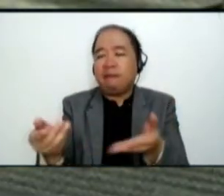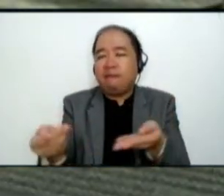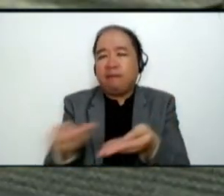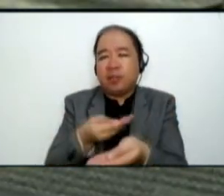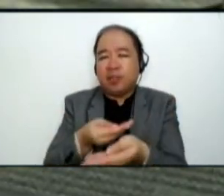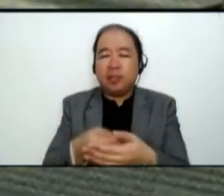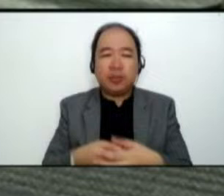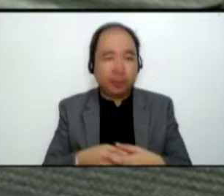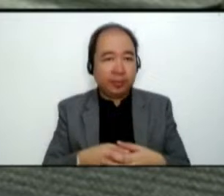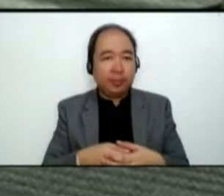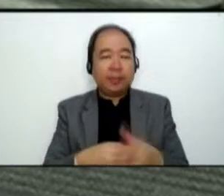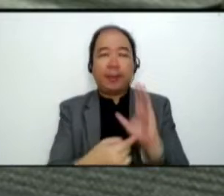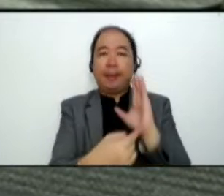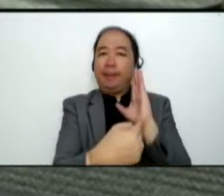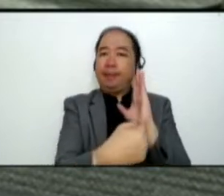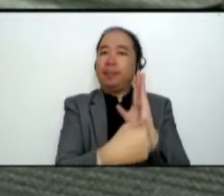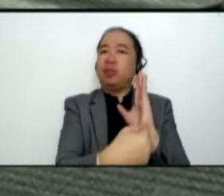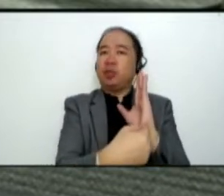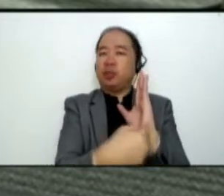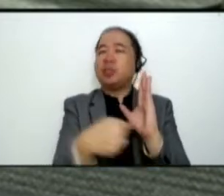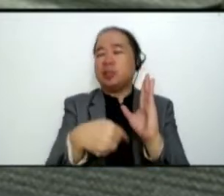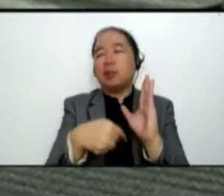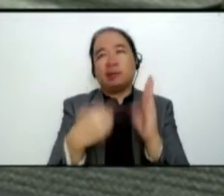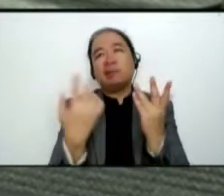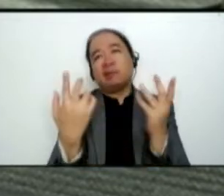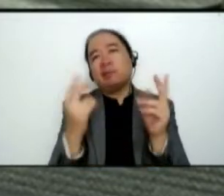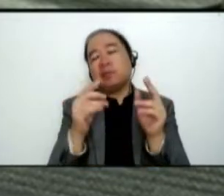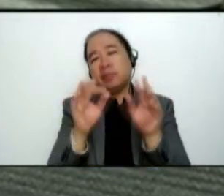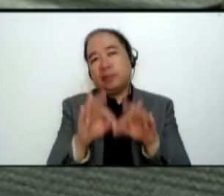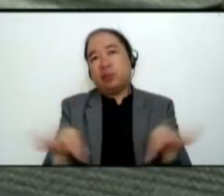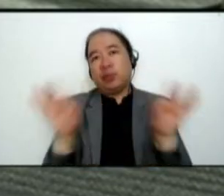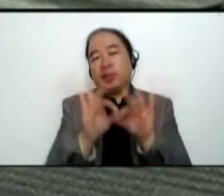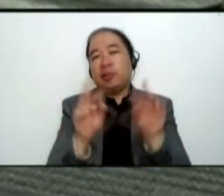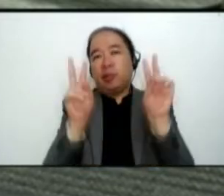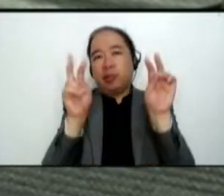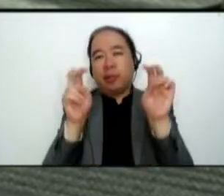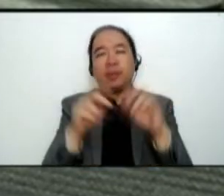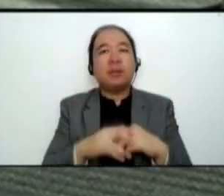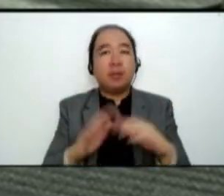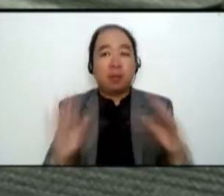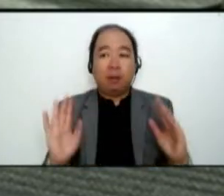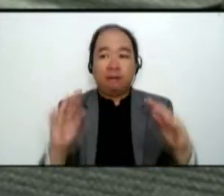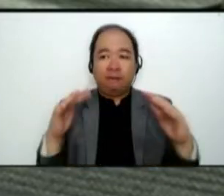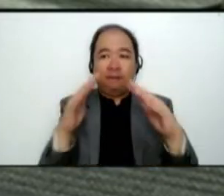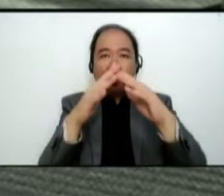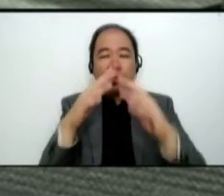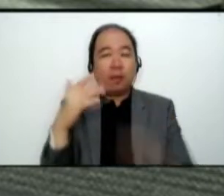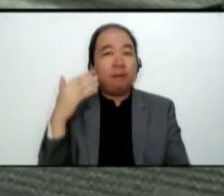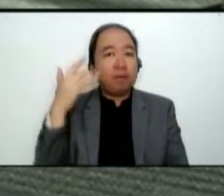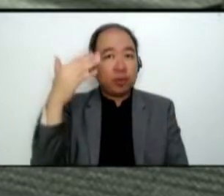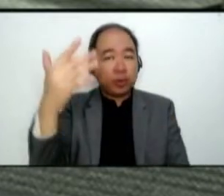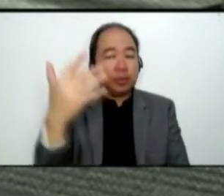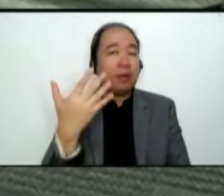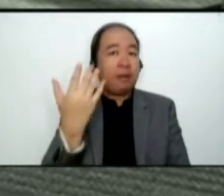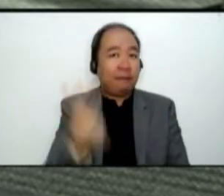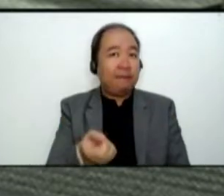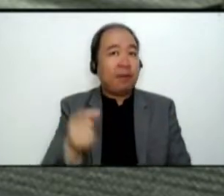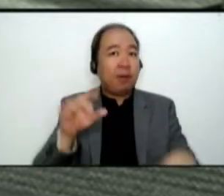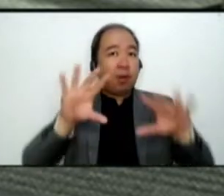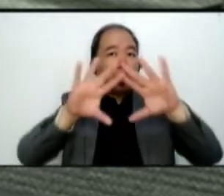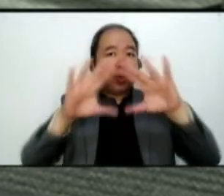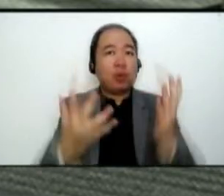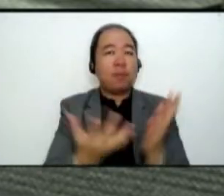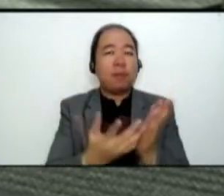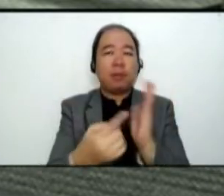or digital is the hot topic, and we know that the Summit of Future also had Global Digital Compact as one of in